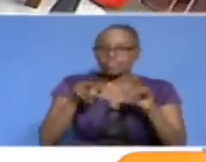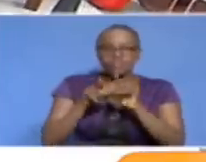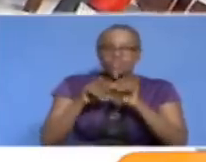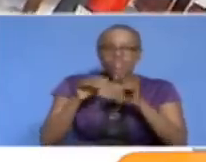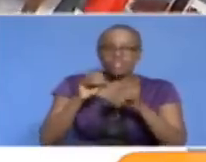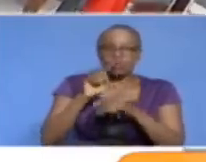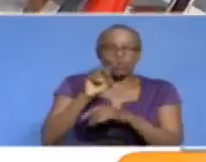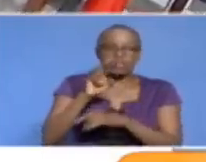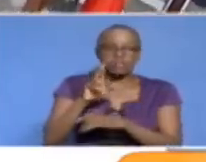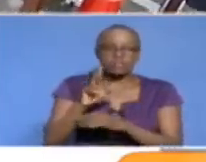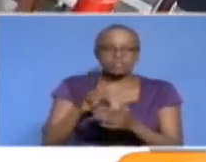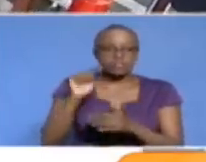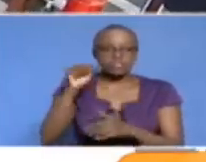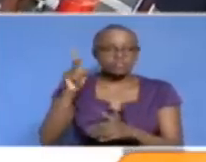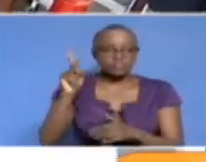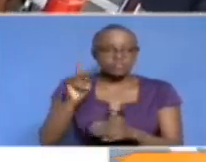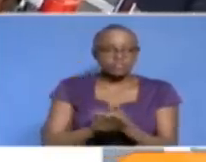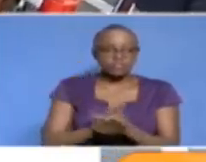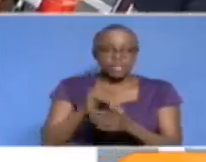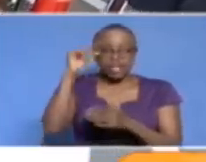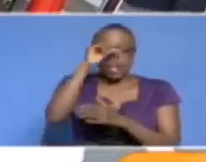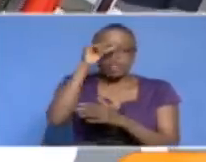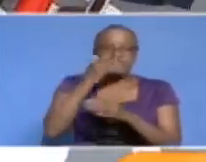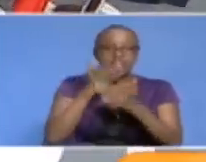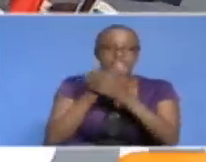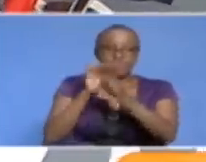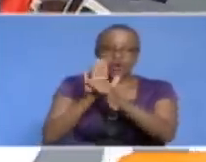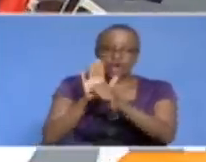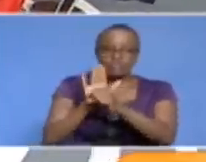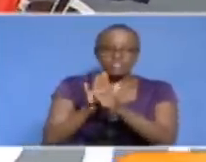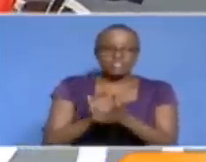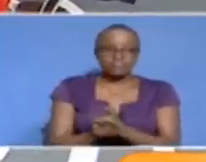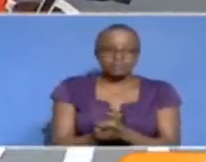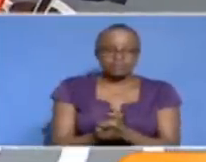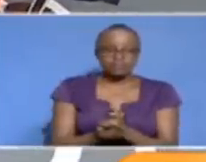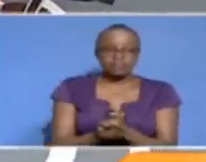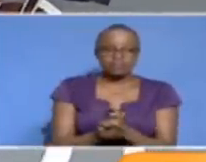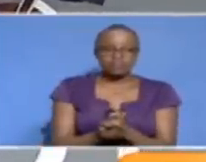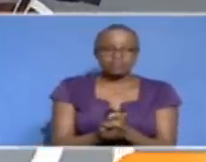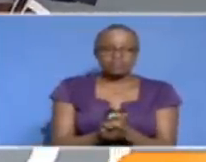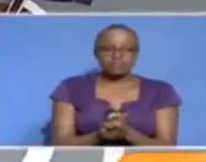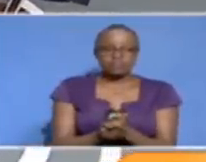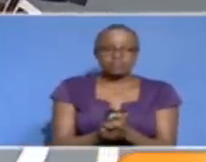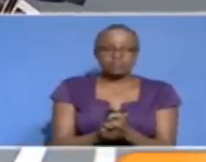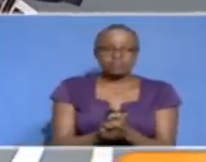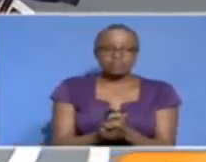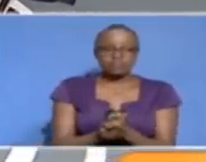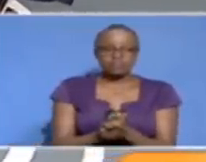but yeah. Governor, yeah. Santa Sana. That's all. What is my video then? Good job. Mm-hmm. Yeah, come by.